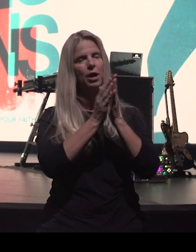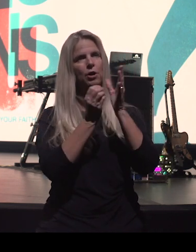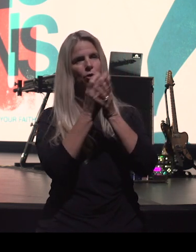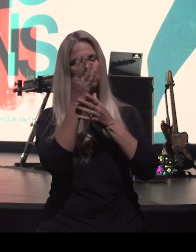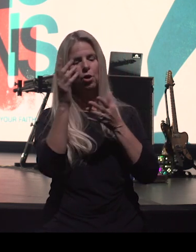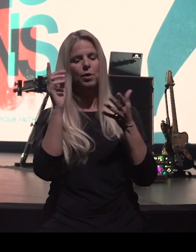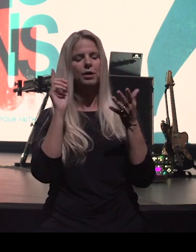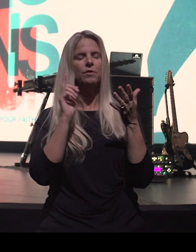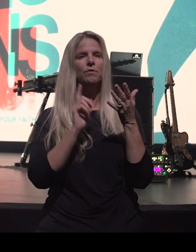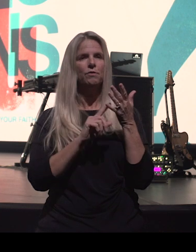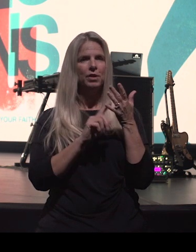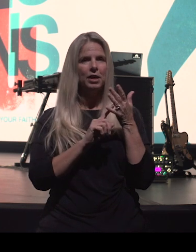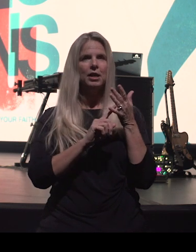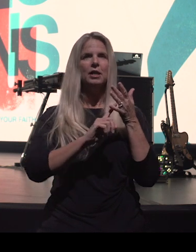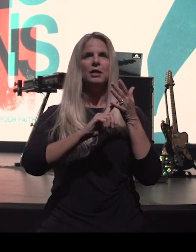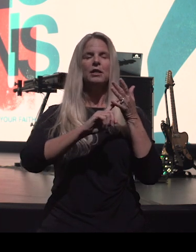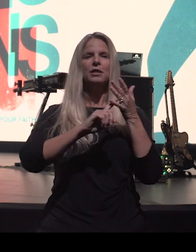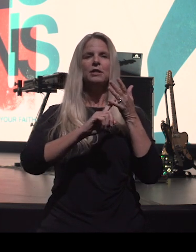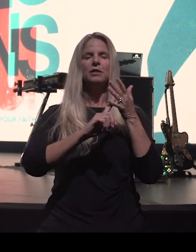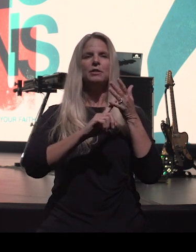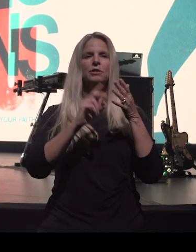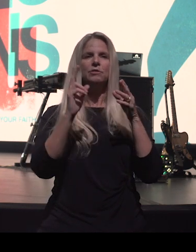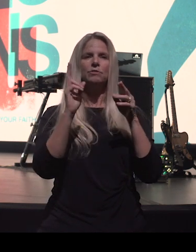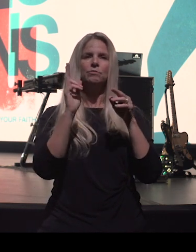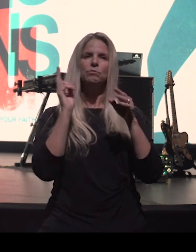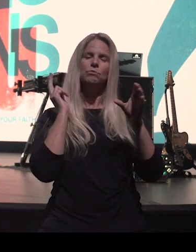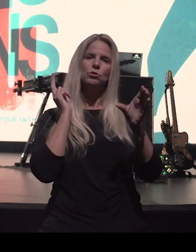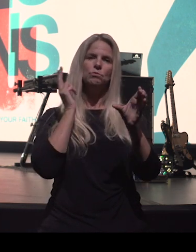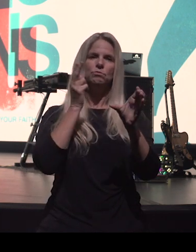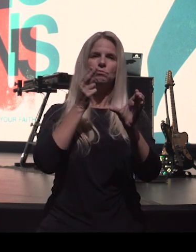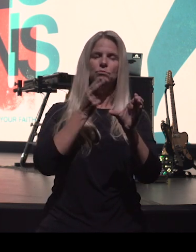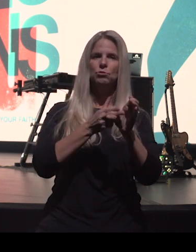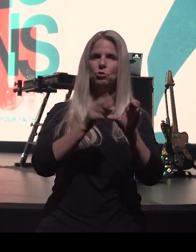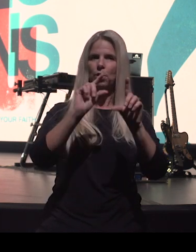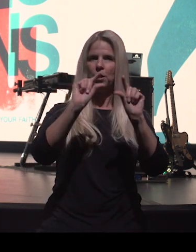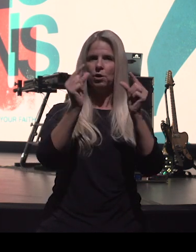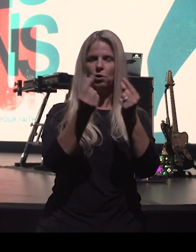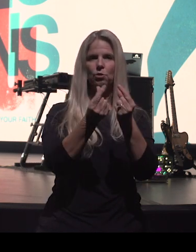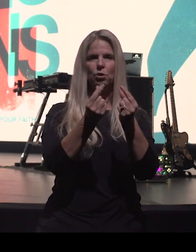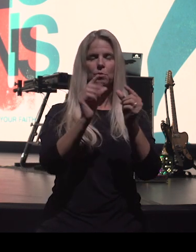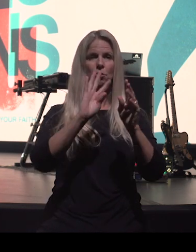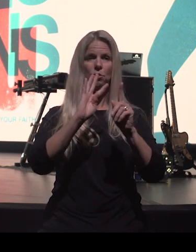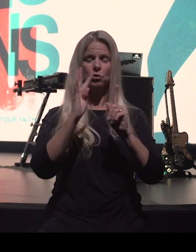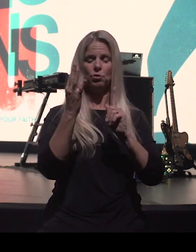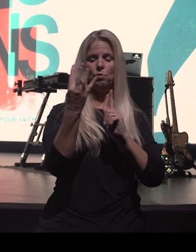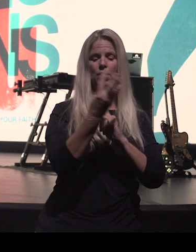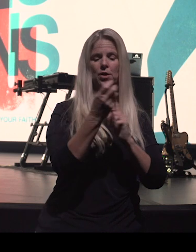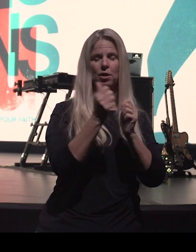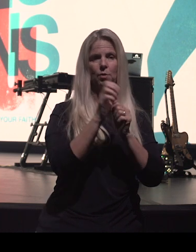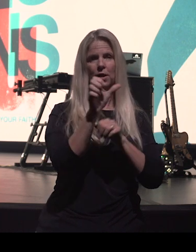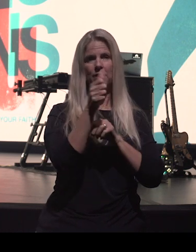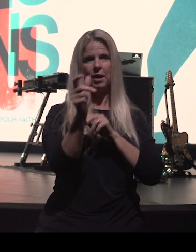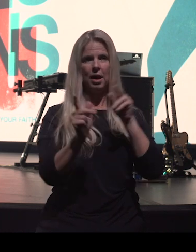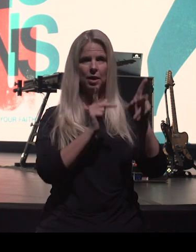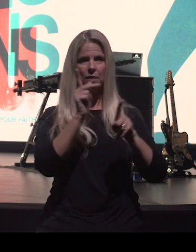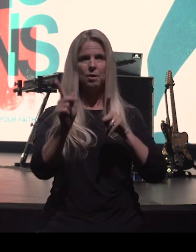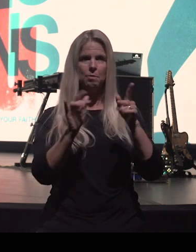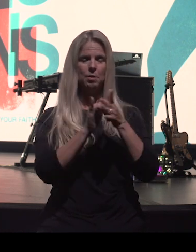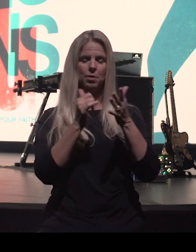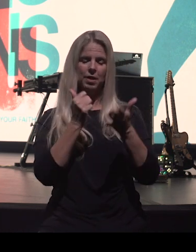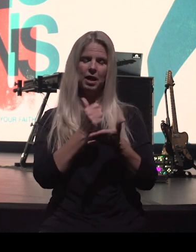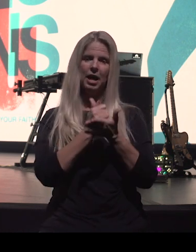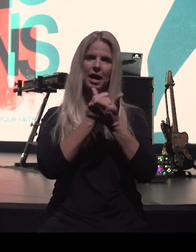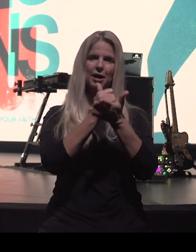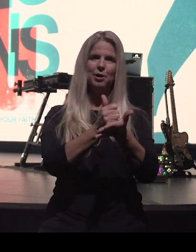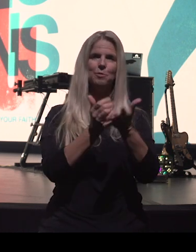group. You cannot grow as a follower of Jesus until you surround yourself with a group of other people that sharpen you, because the Bible says iron